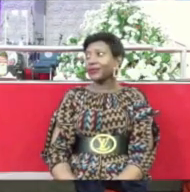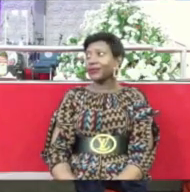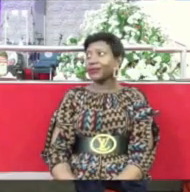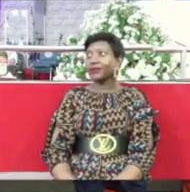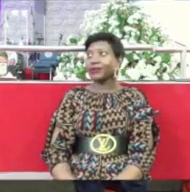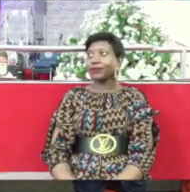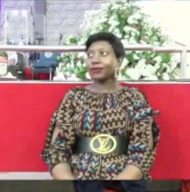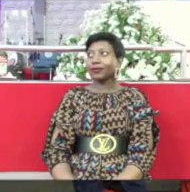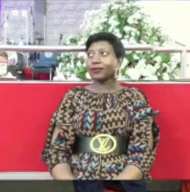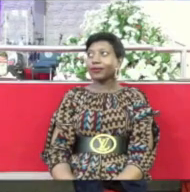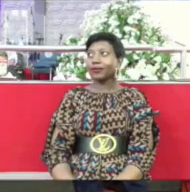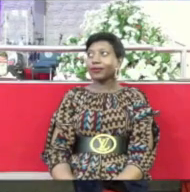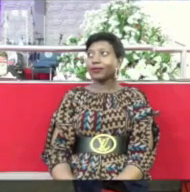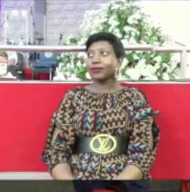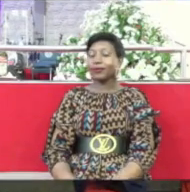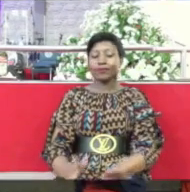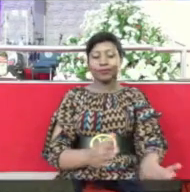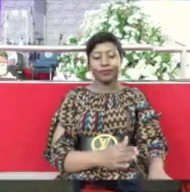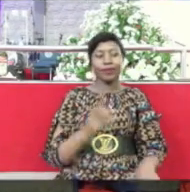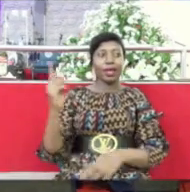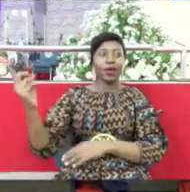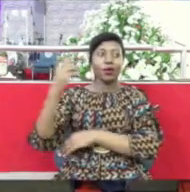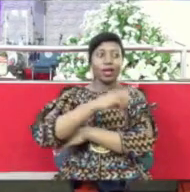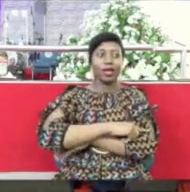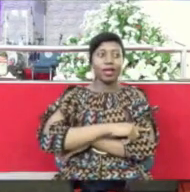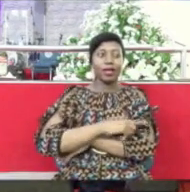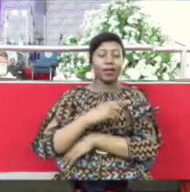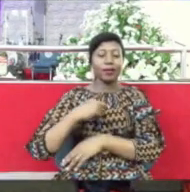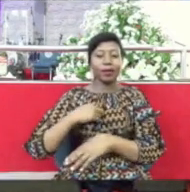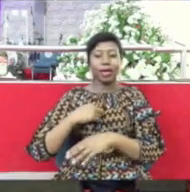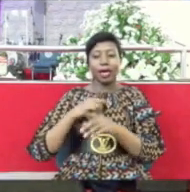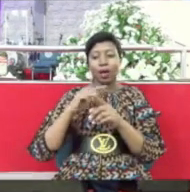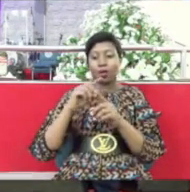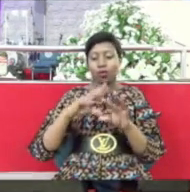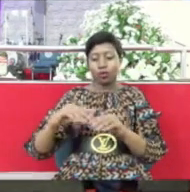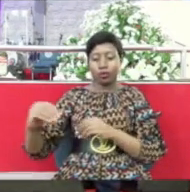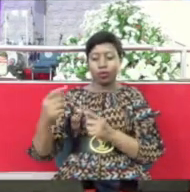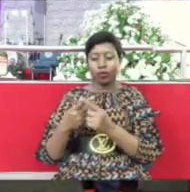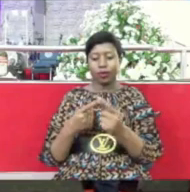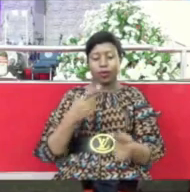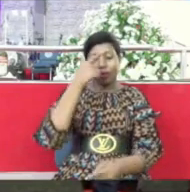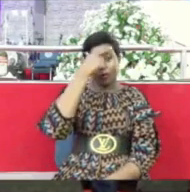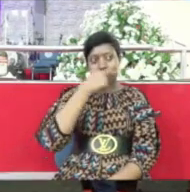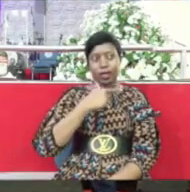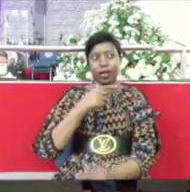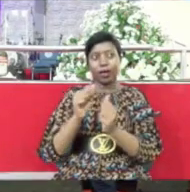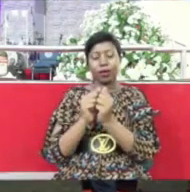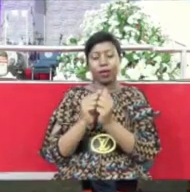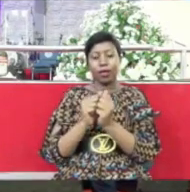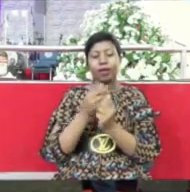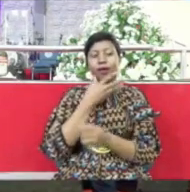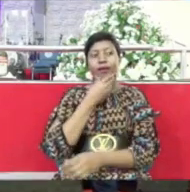One time we are living Thika with my father. Wakati mmoja natoka Thika na baba yangu. And we are going to